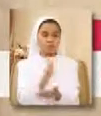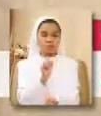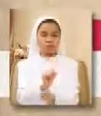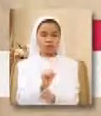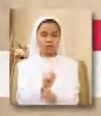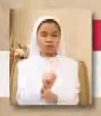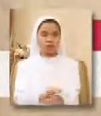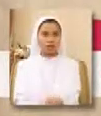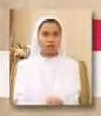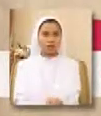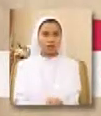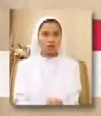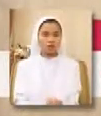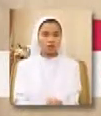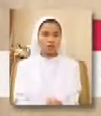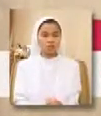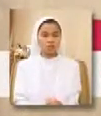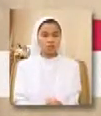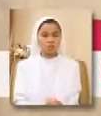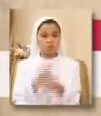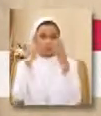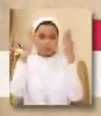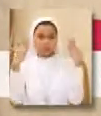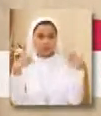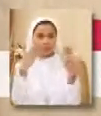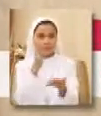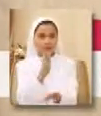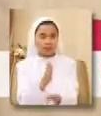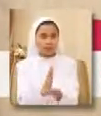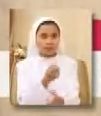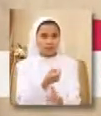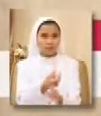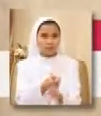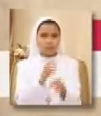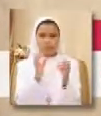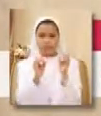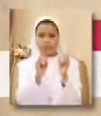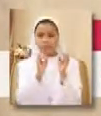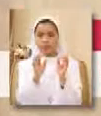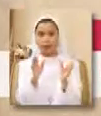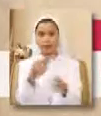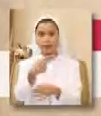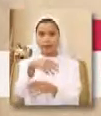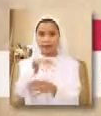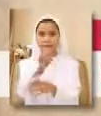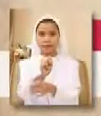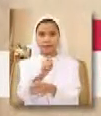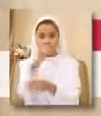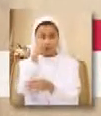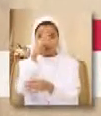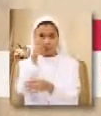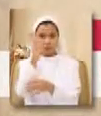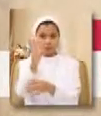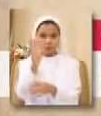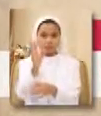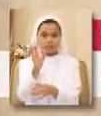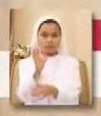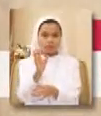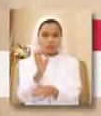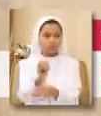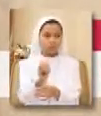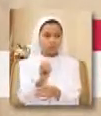that. I had just retired from being teaching in the high school for 60 years.